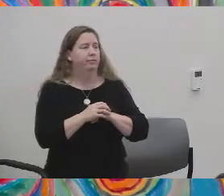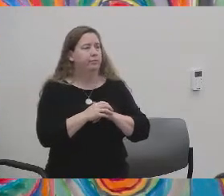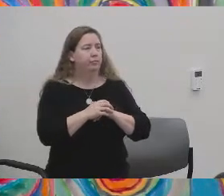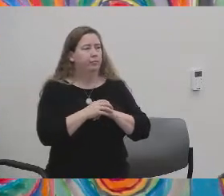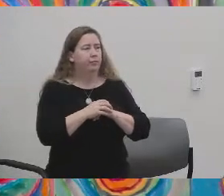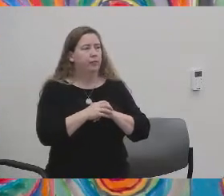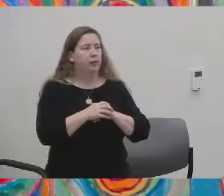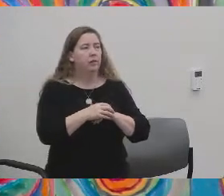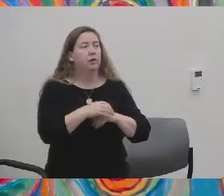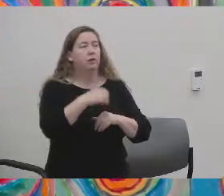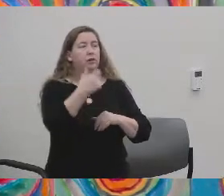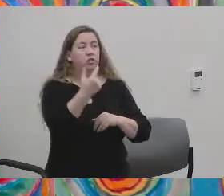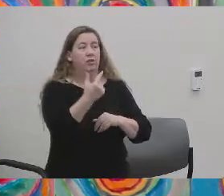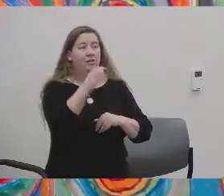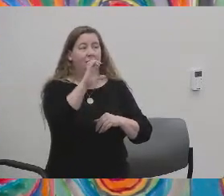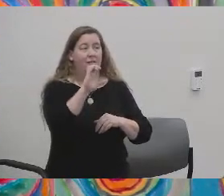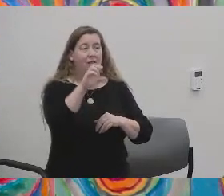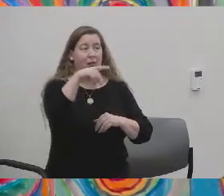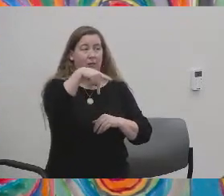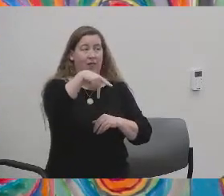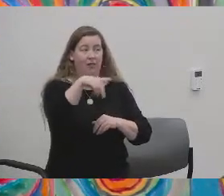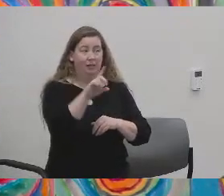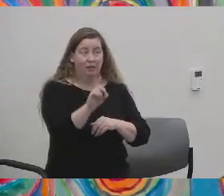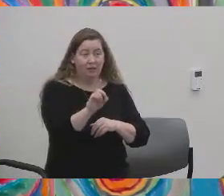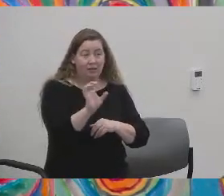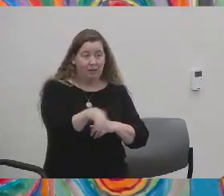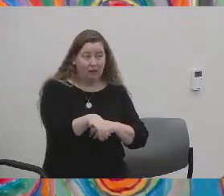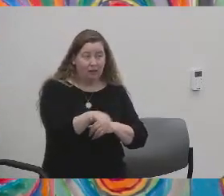And that was GCPD.